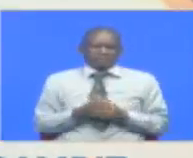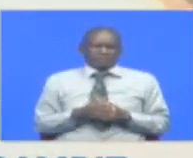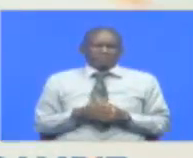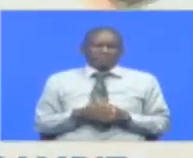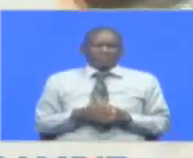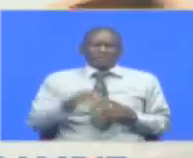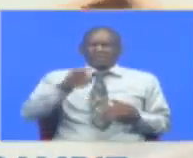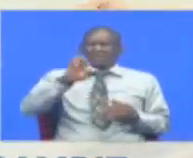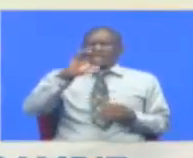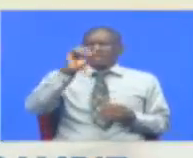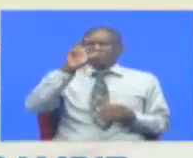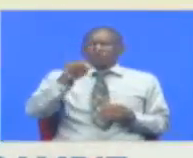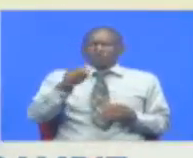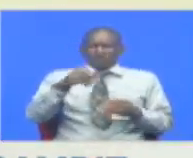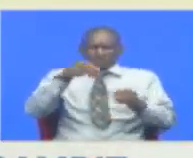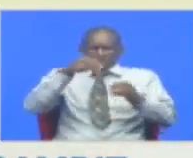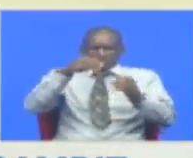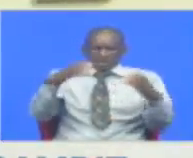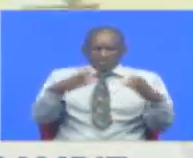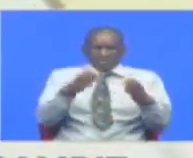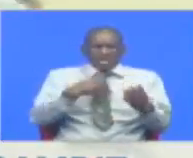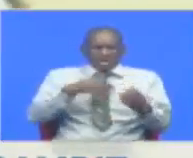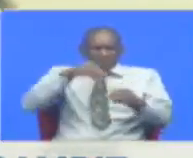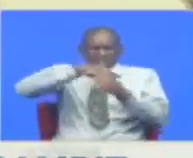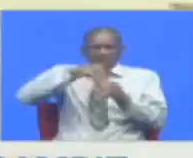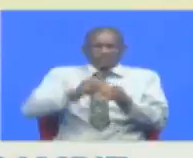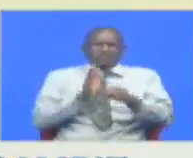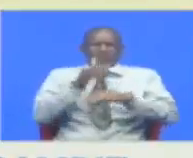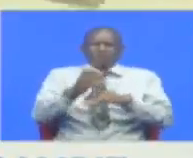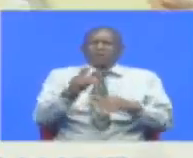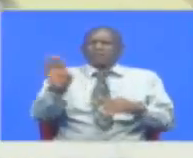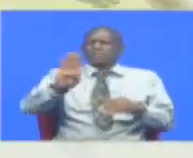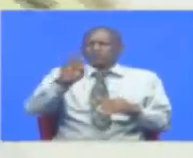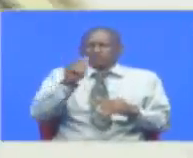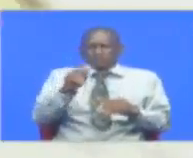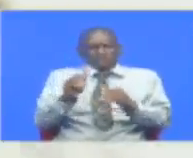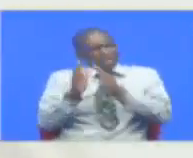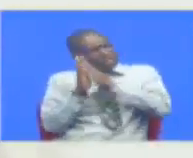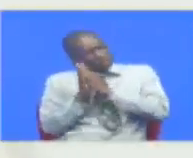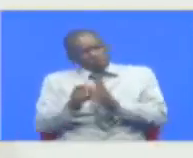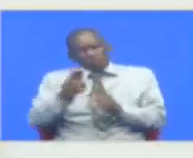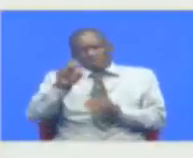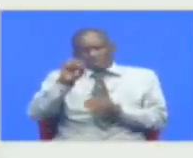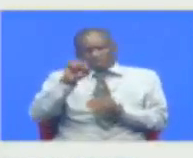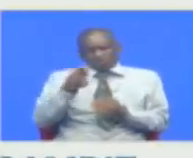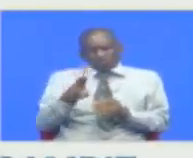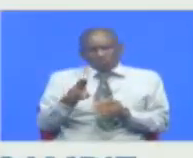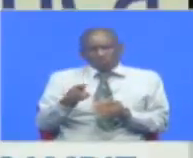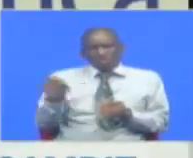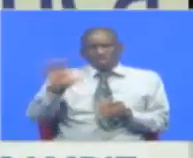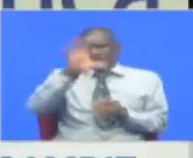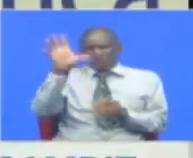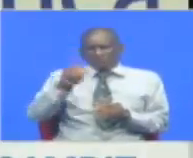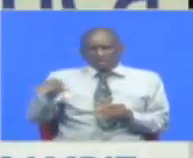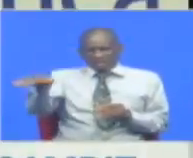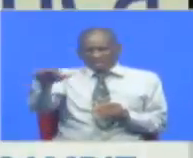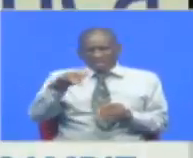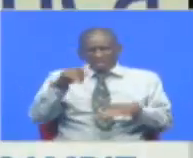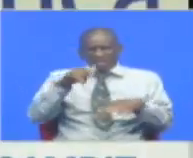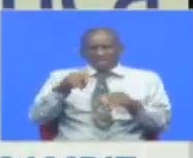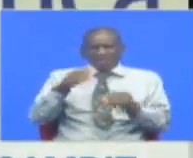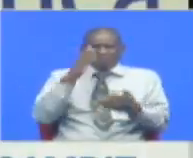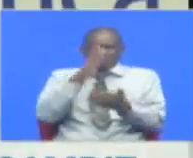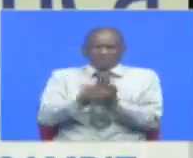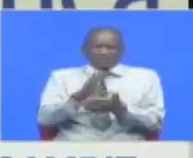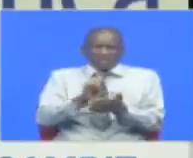Acorn Holdings has invested over $1 billion in accommodation in USIU Africa's vicinity, in the belief that the